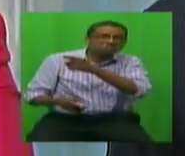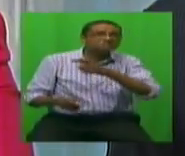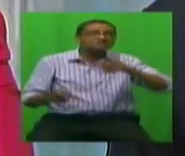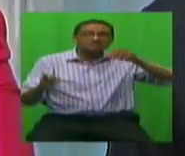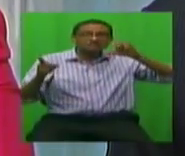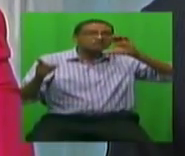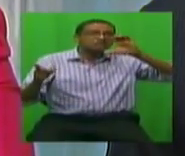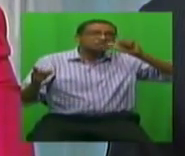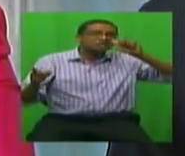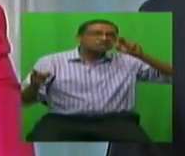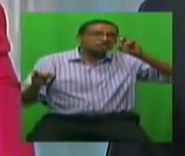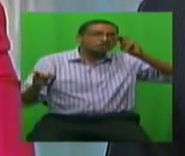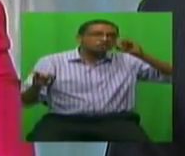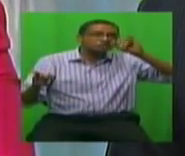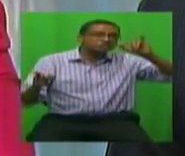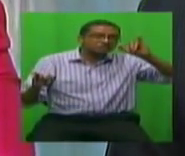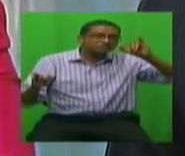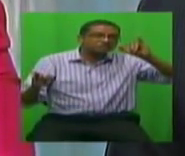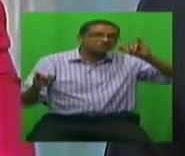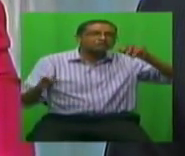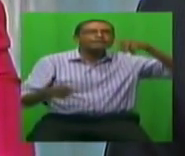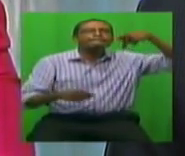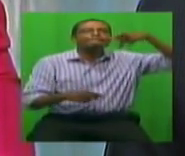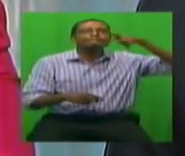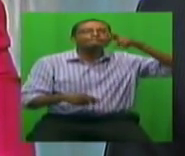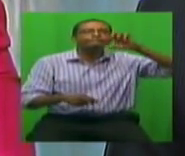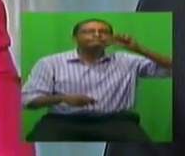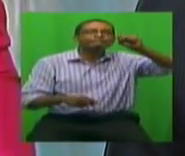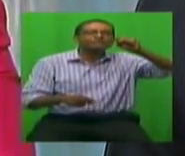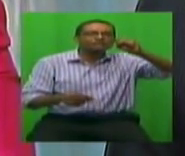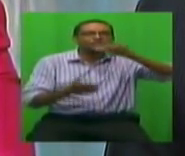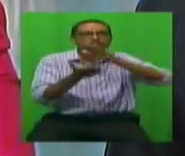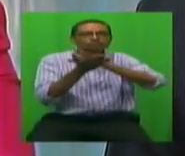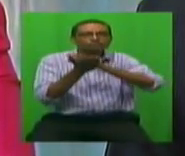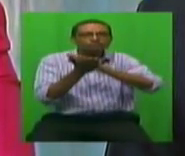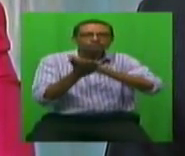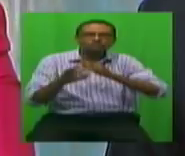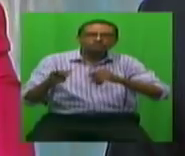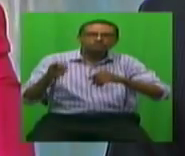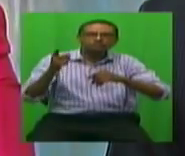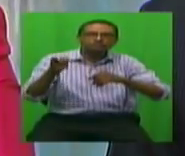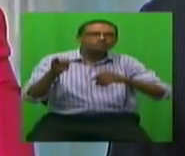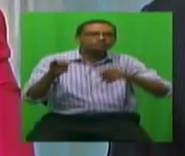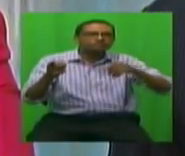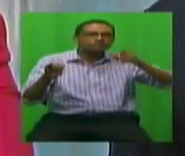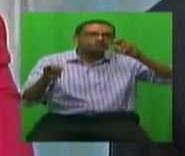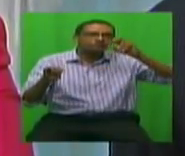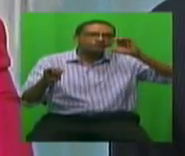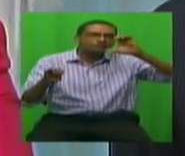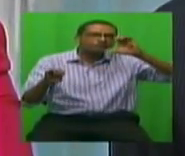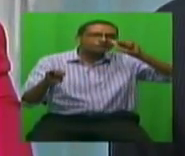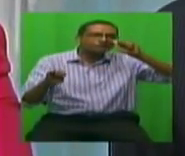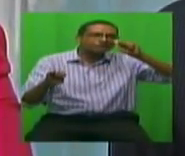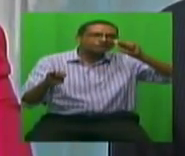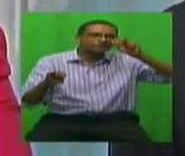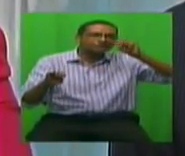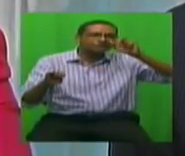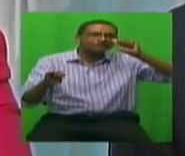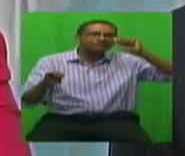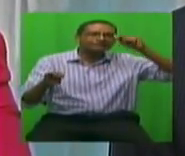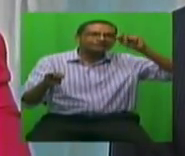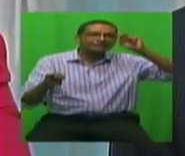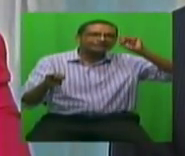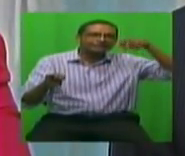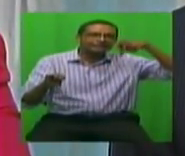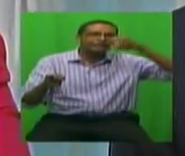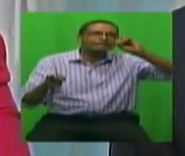Caroni Presbyterian Primary School, the Kunapo St. Francis RC Primary School, the North